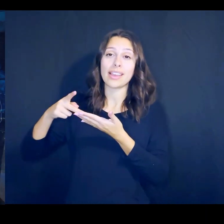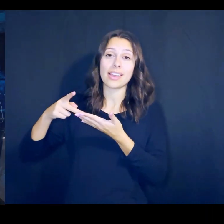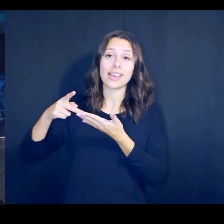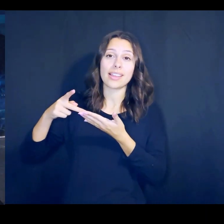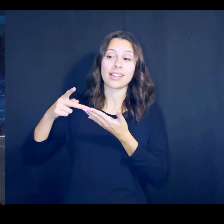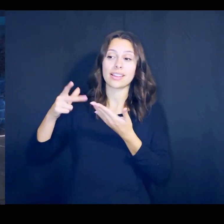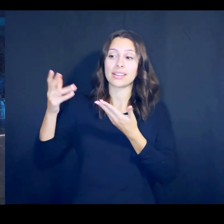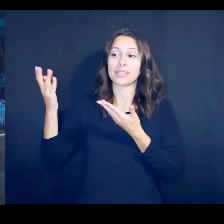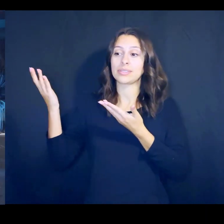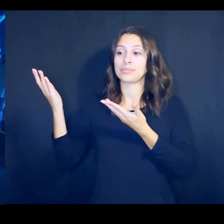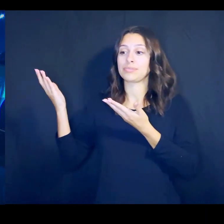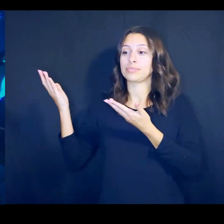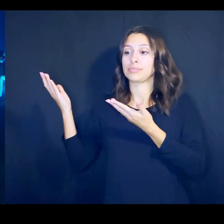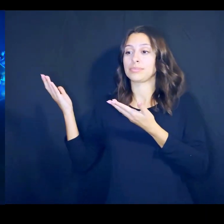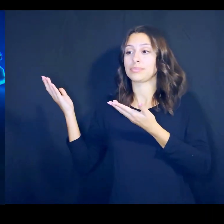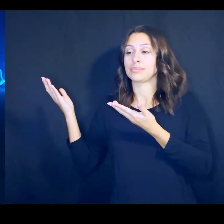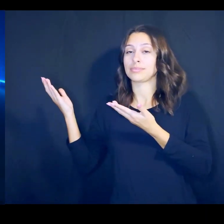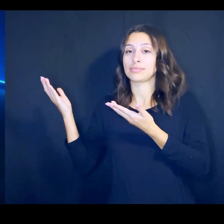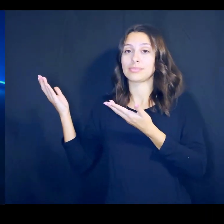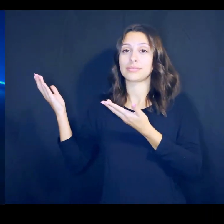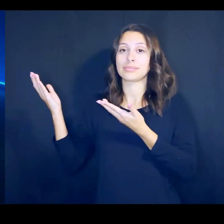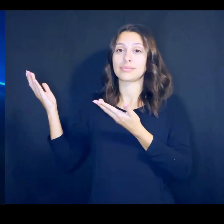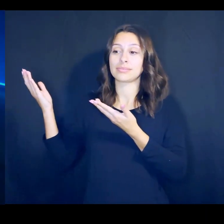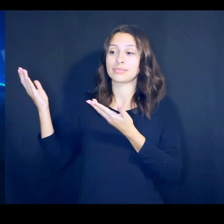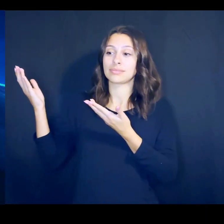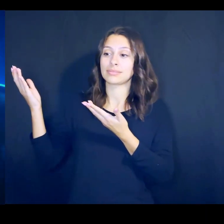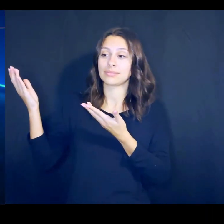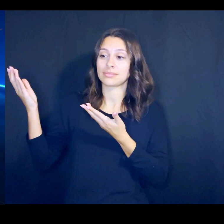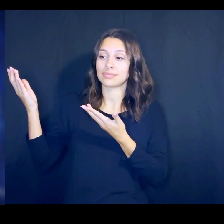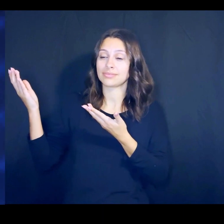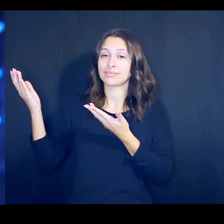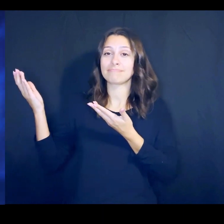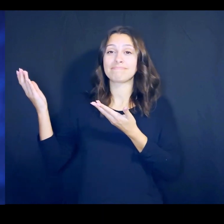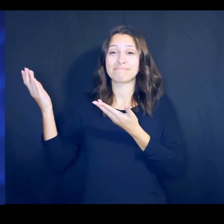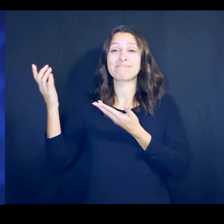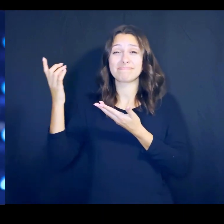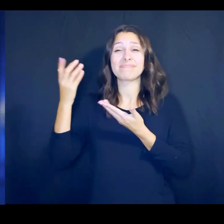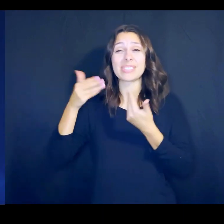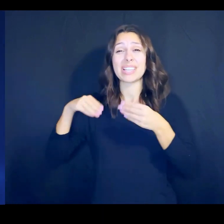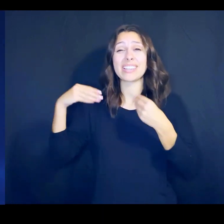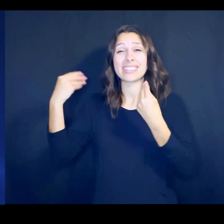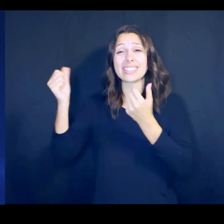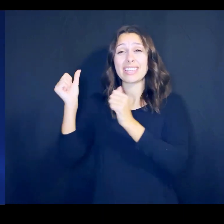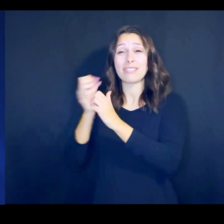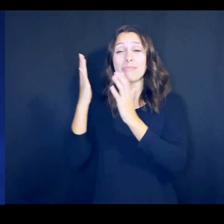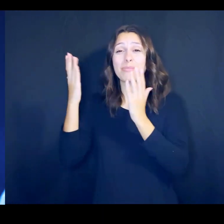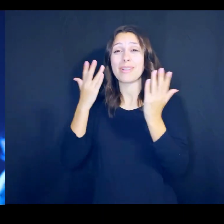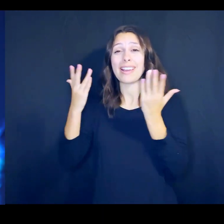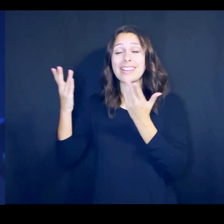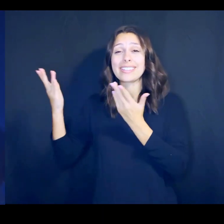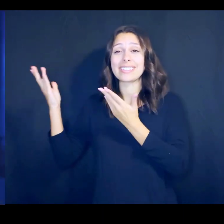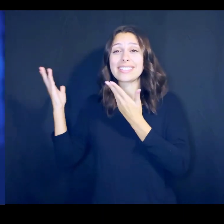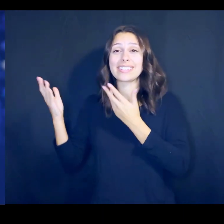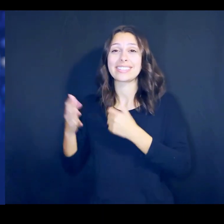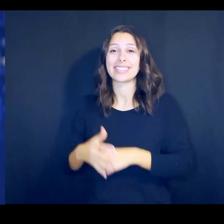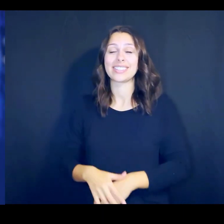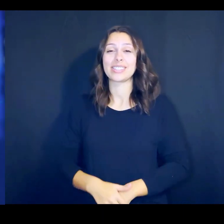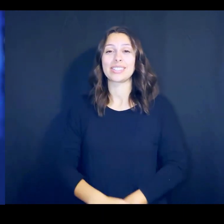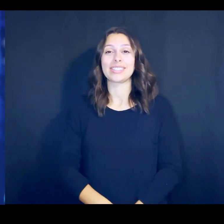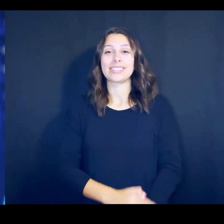He will never fail. Somebody shout if you declare that today. Give him praise. Give him praise. Give him